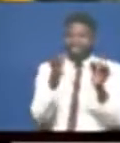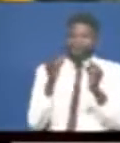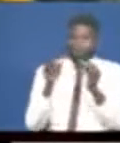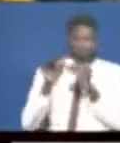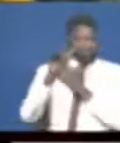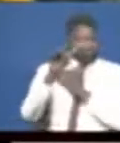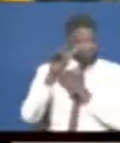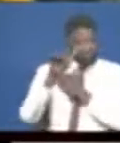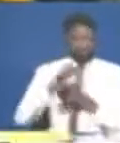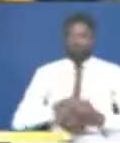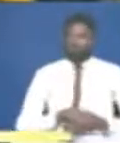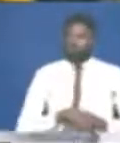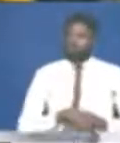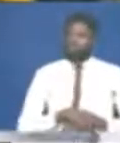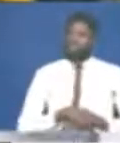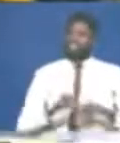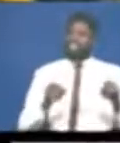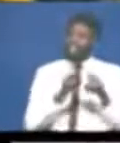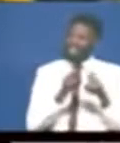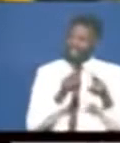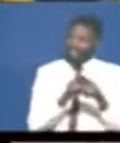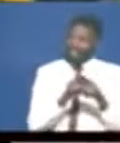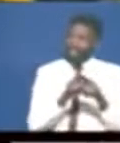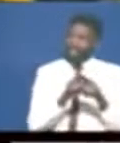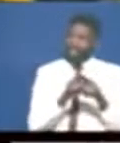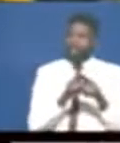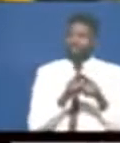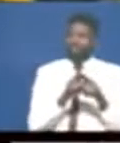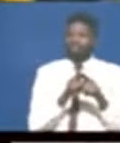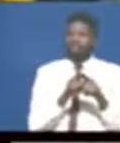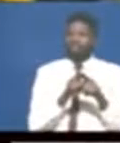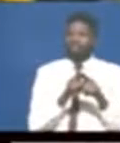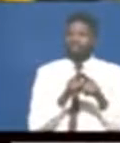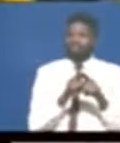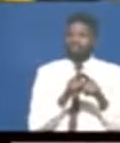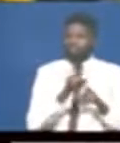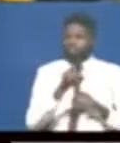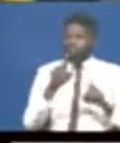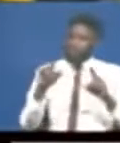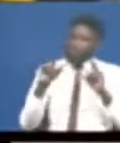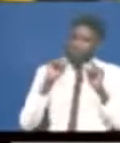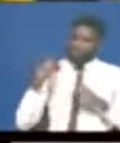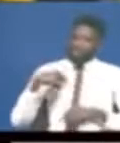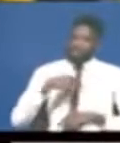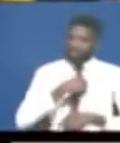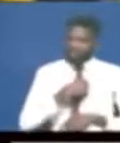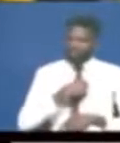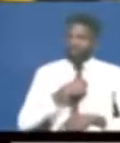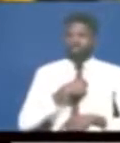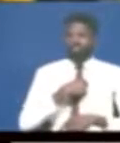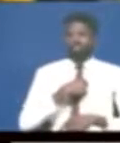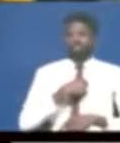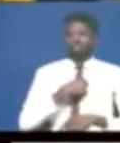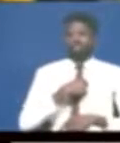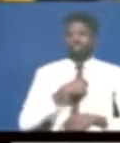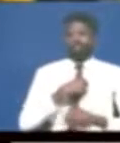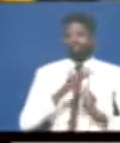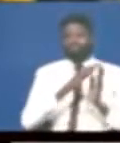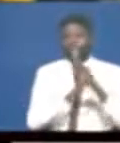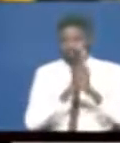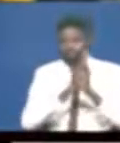transparency, then the rhyme which we were being told of the Pige Pige Ponki would not